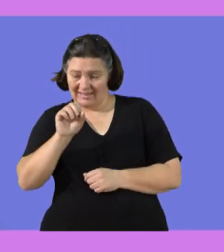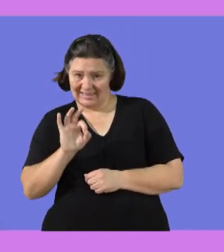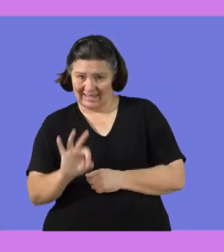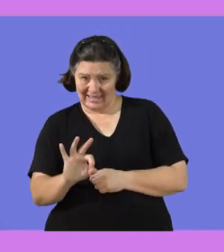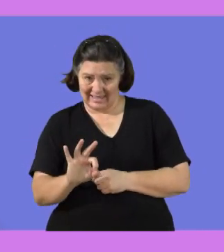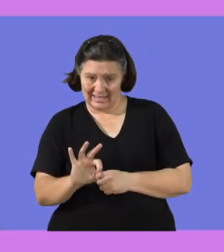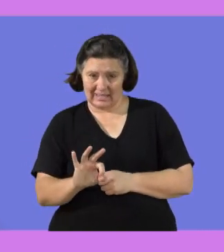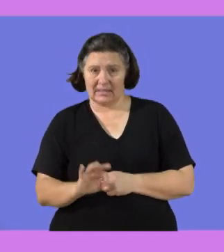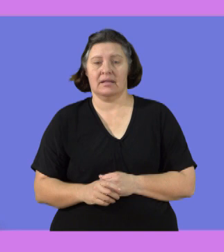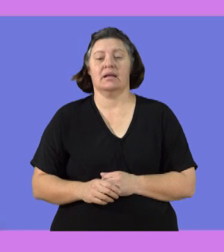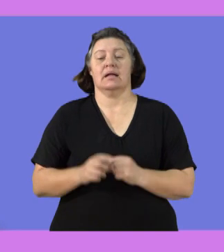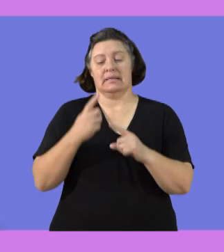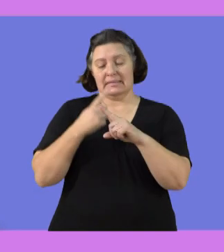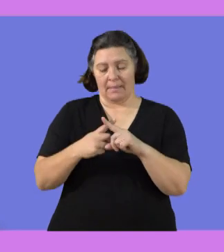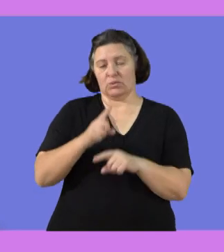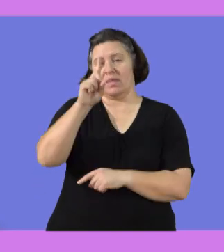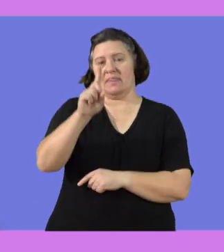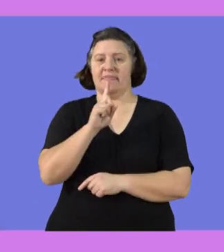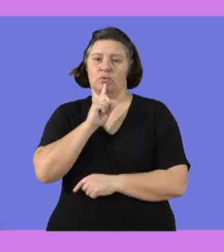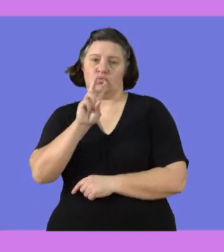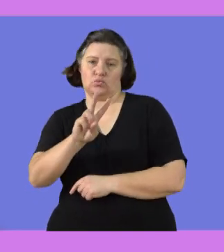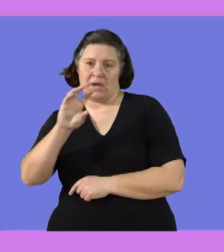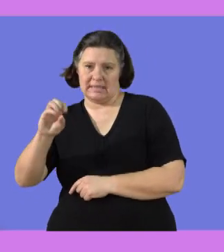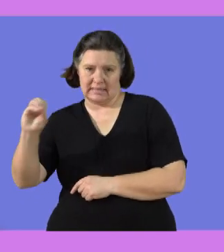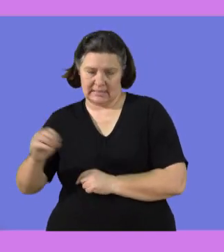2 divided by 3 multiplied by